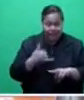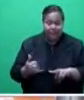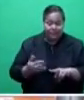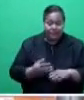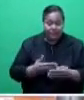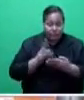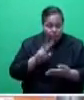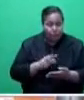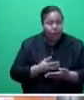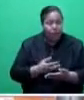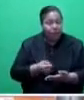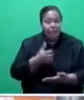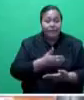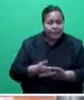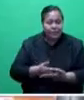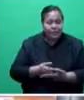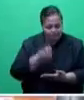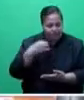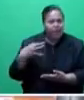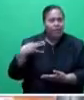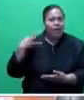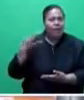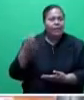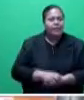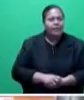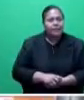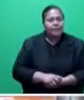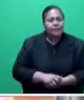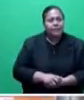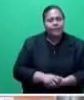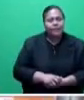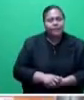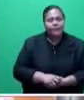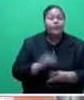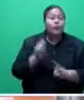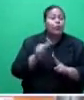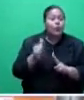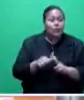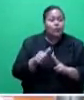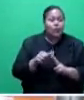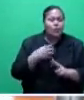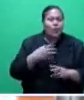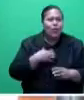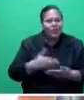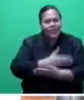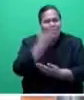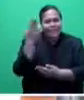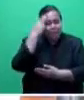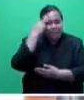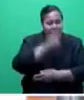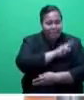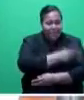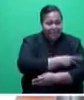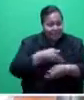point in time, Honourable Members would also remember, we had also increased the number of maternity days. We had given an